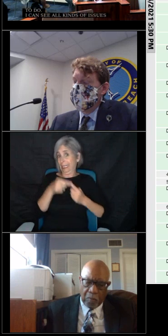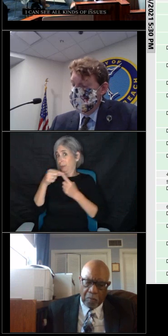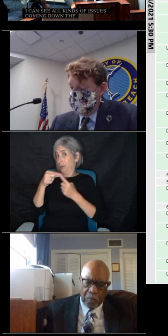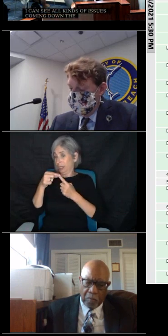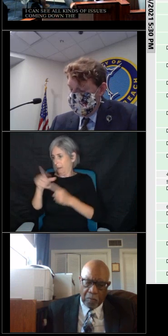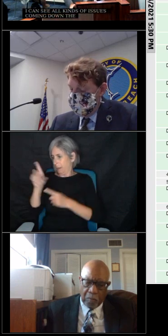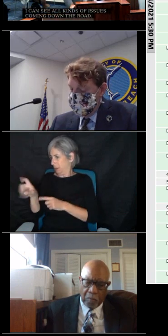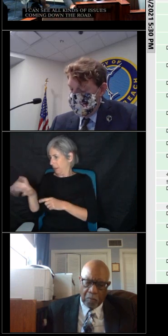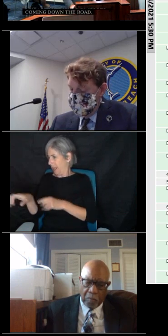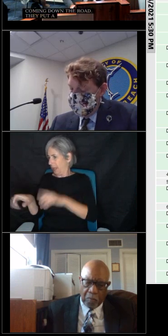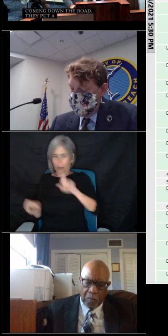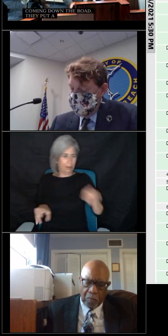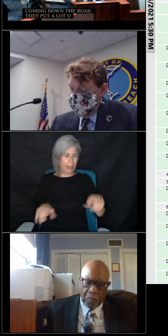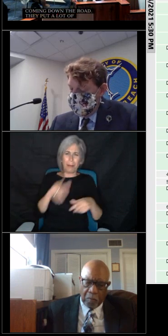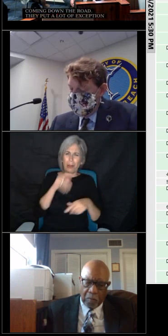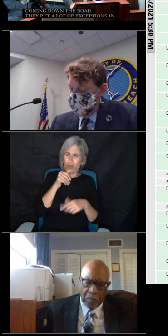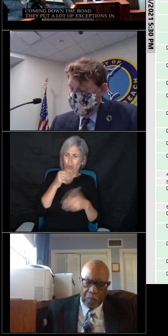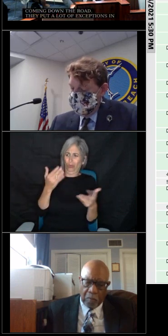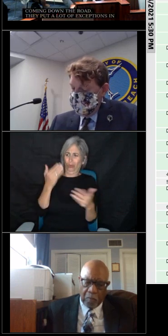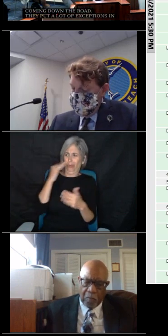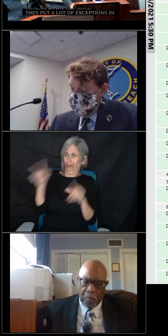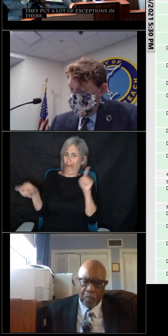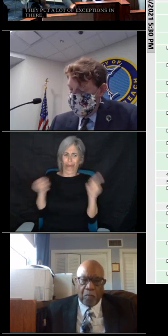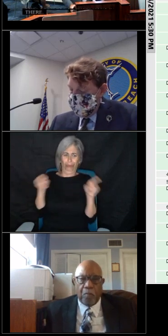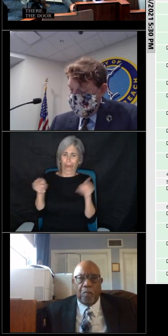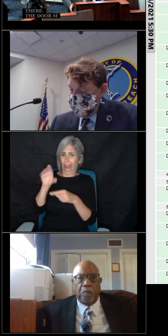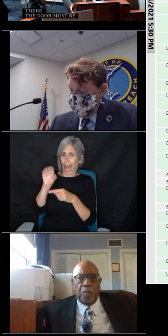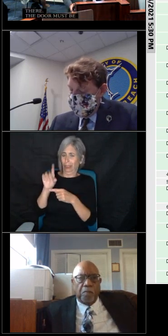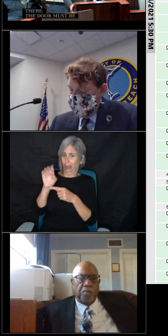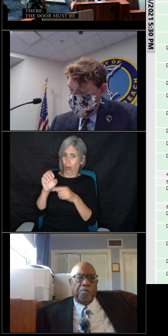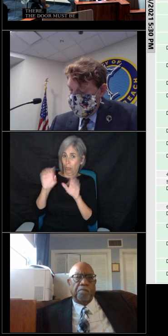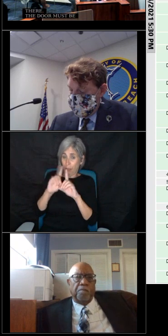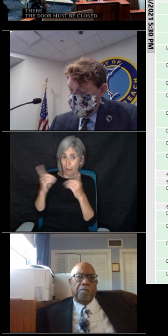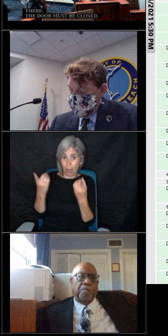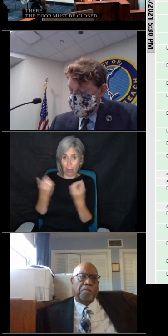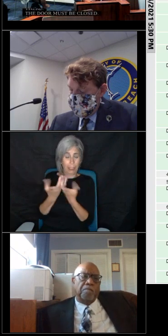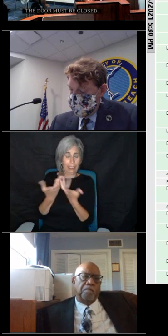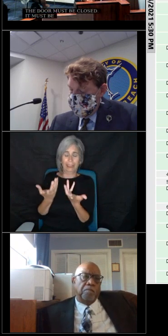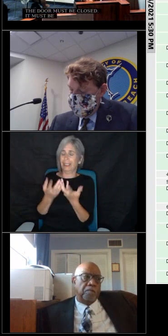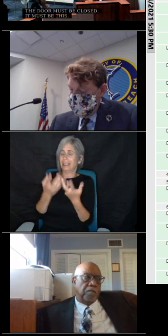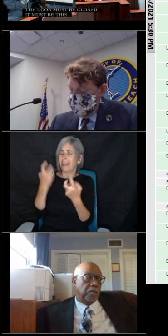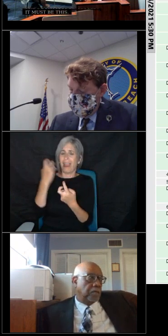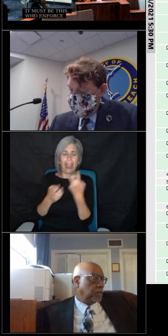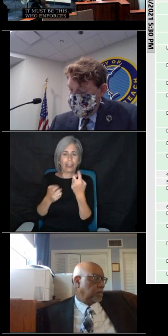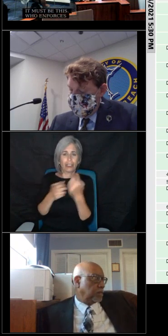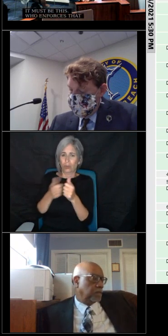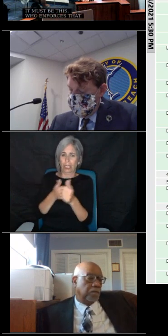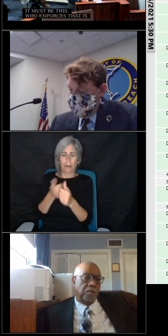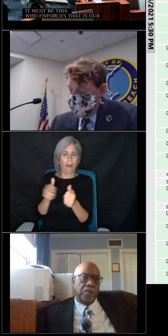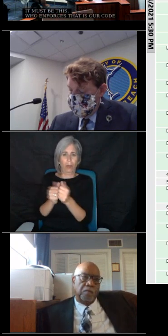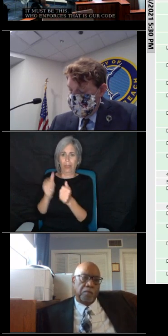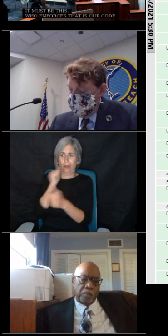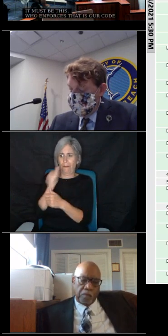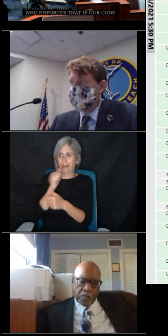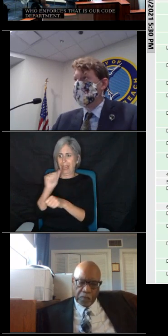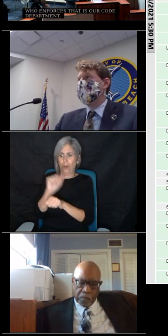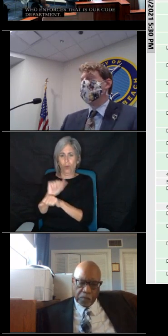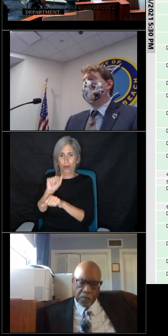this. But who enforces that is our code department. And you know how stretched they are just doing the everyday daily things that they do